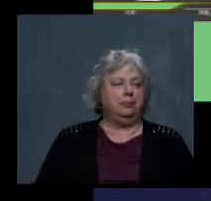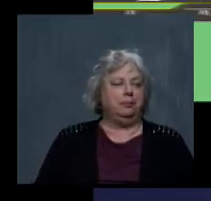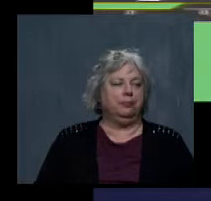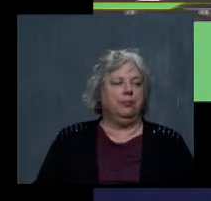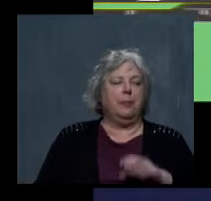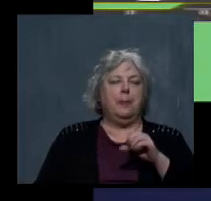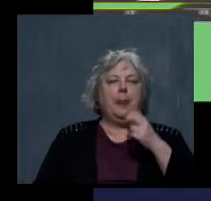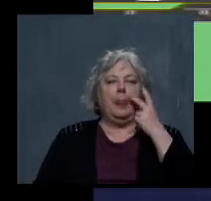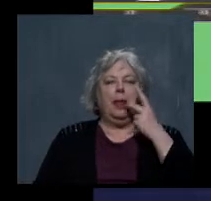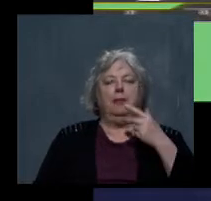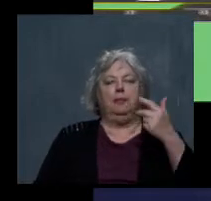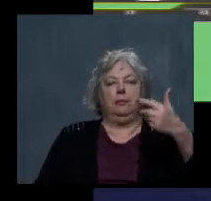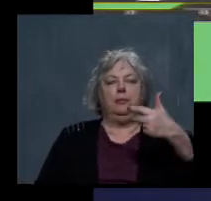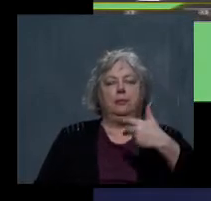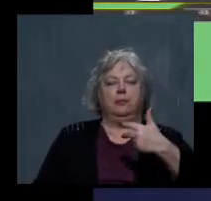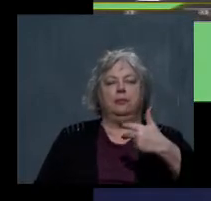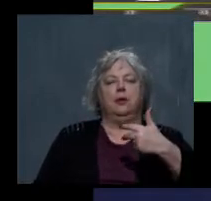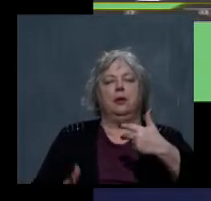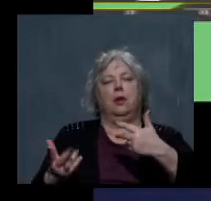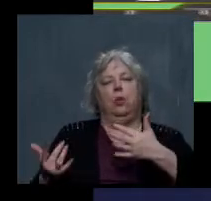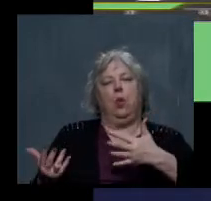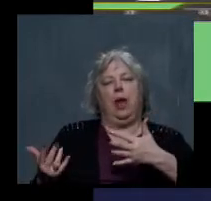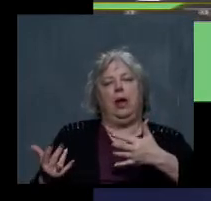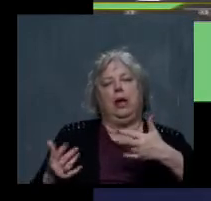you know, the traffic waiting to get out onto Cantrell.